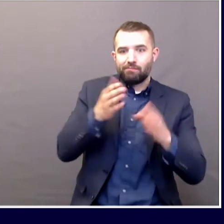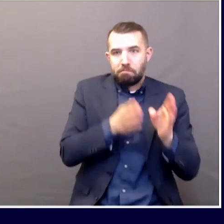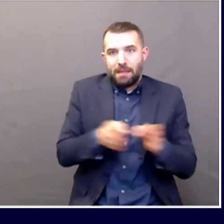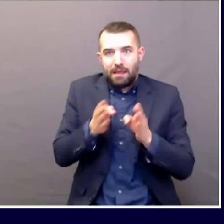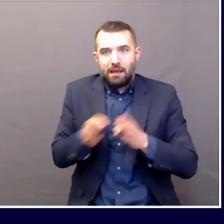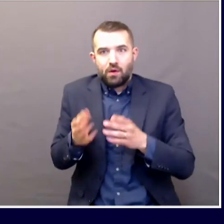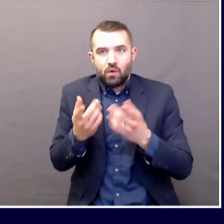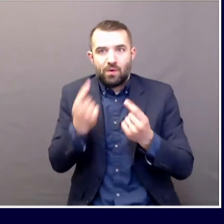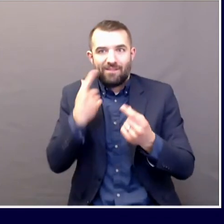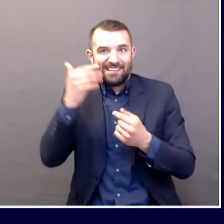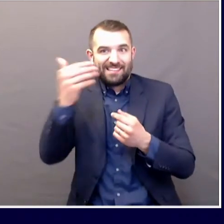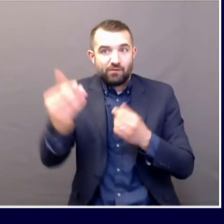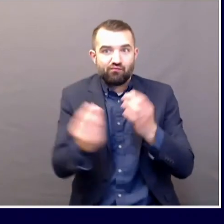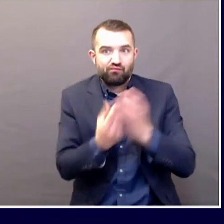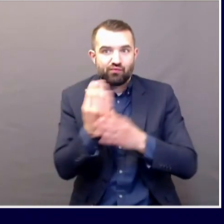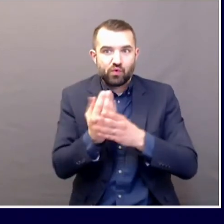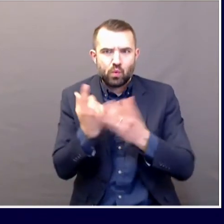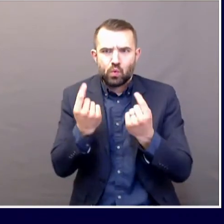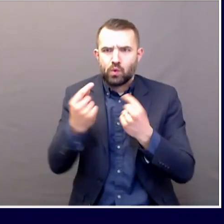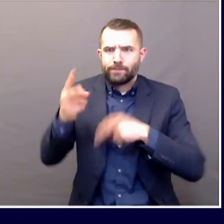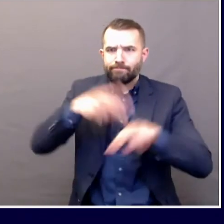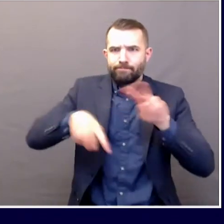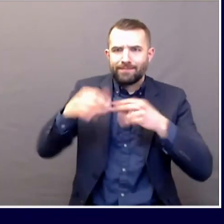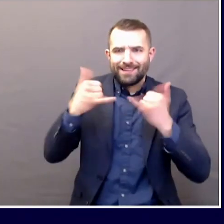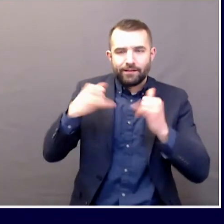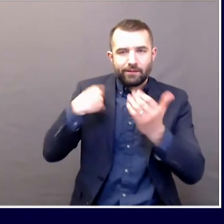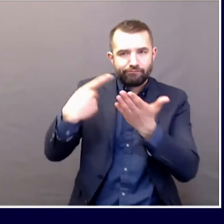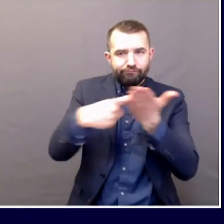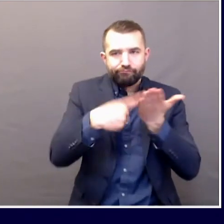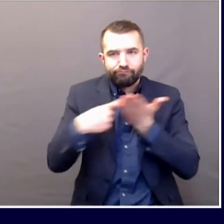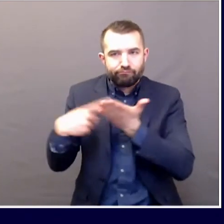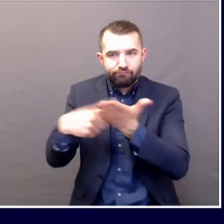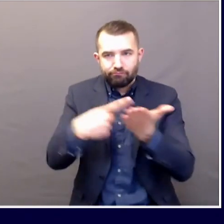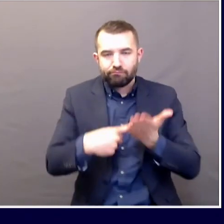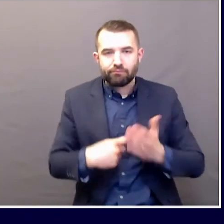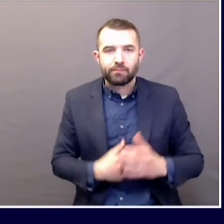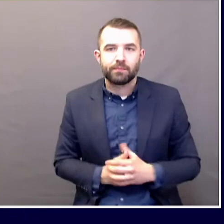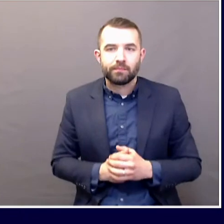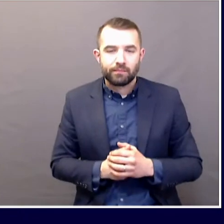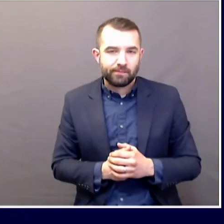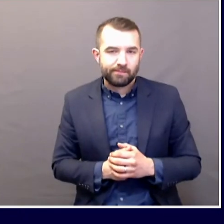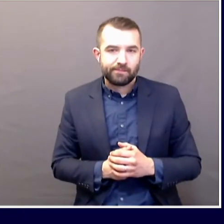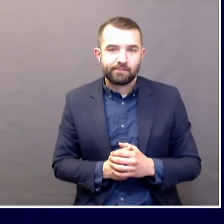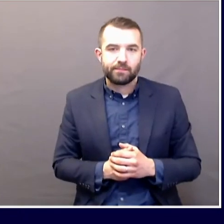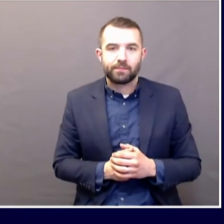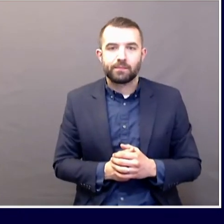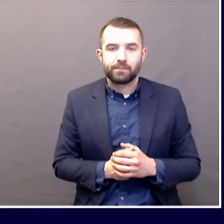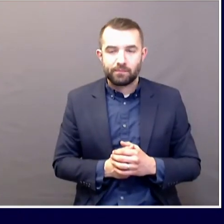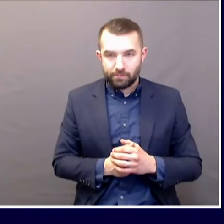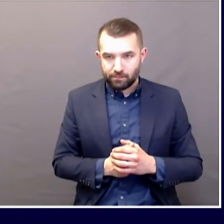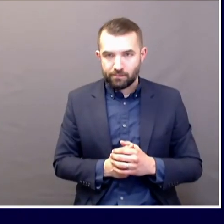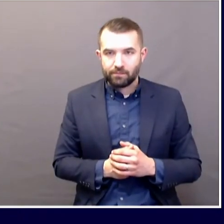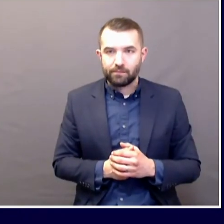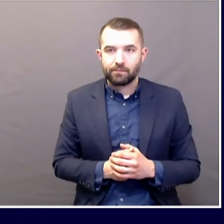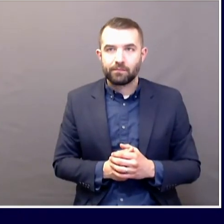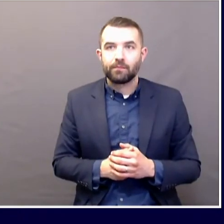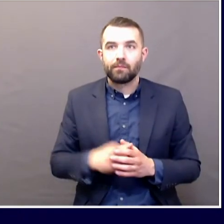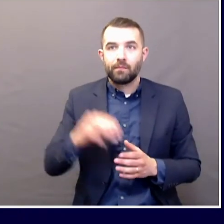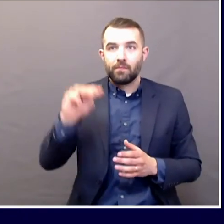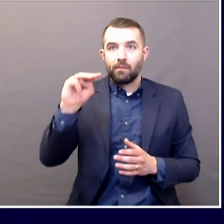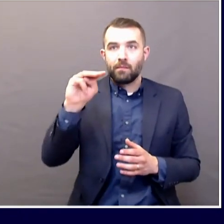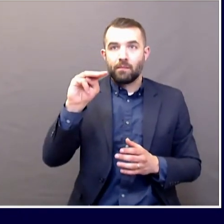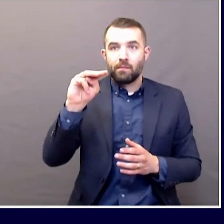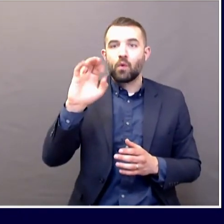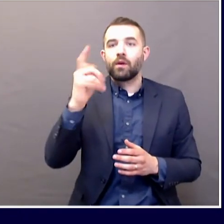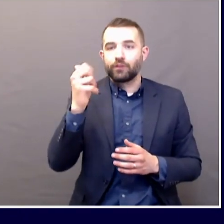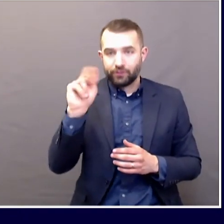Mills will have something to say about that soon. Thanks, Mel. I'm going to turn to Morgan at WABI next.